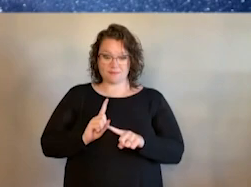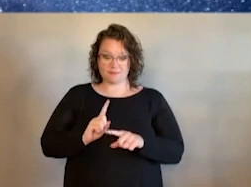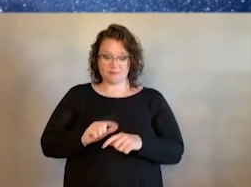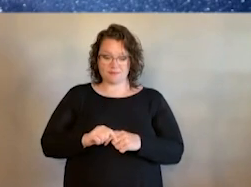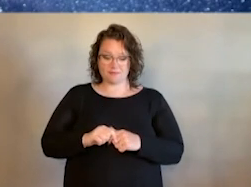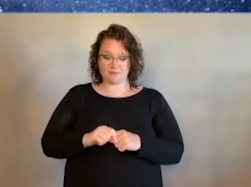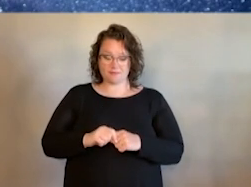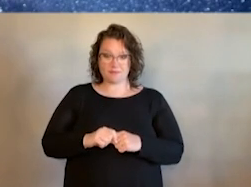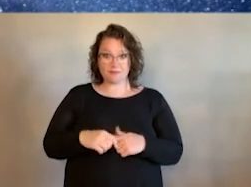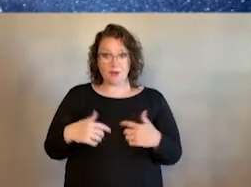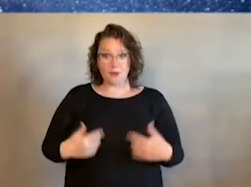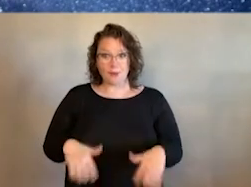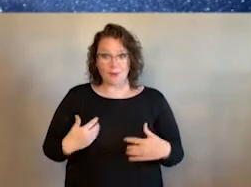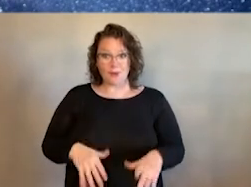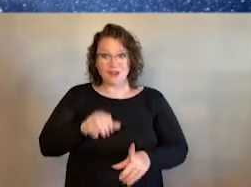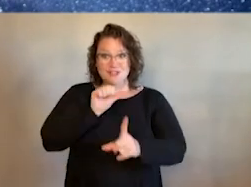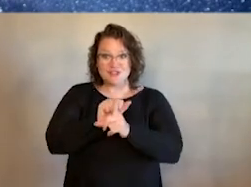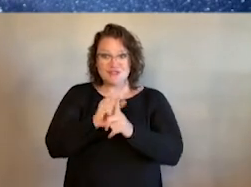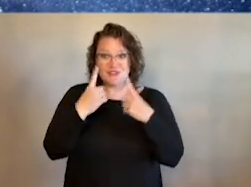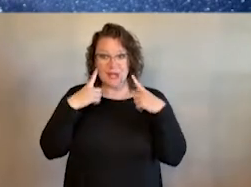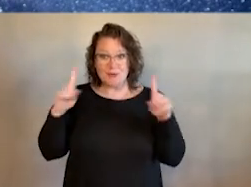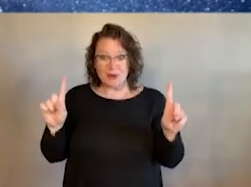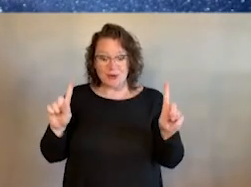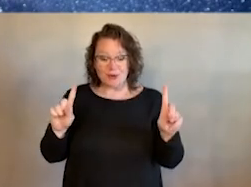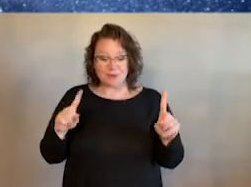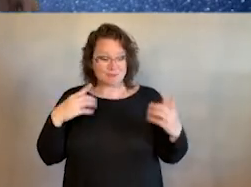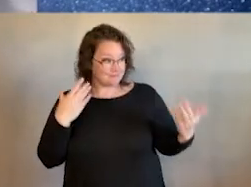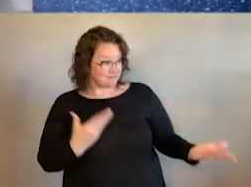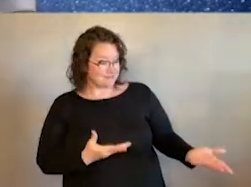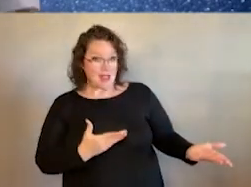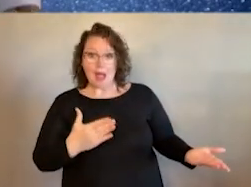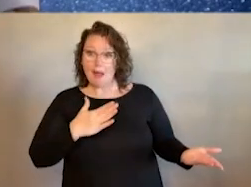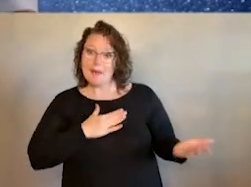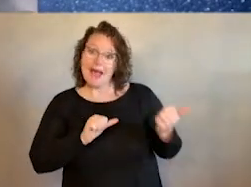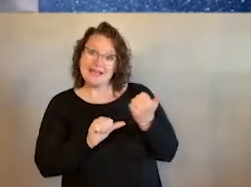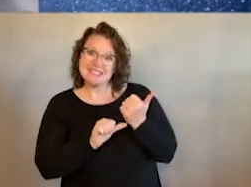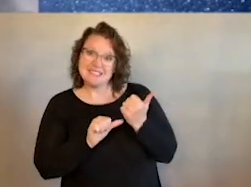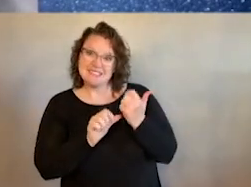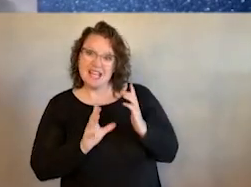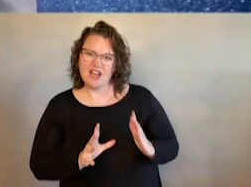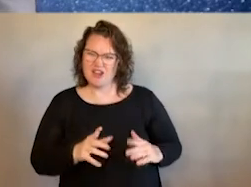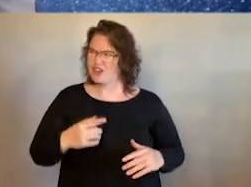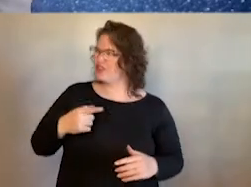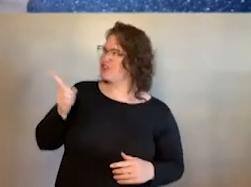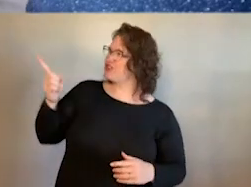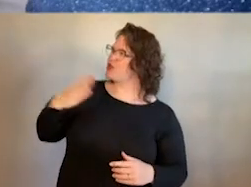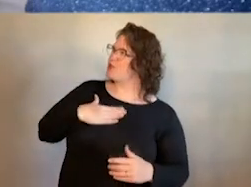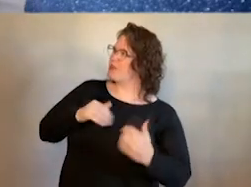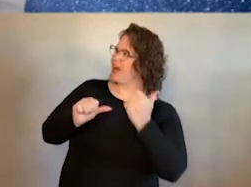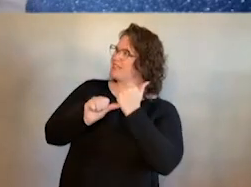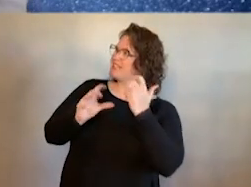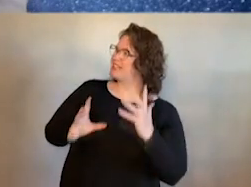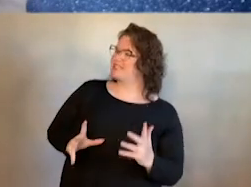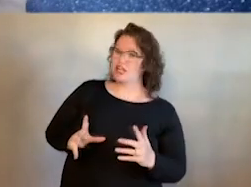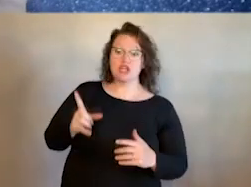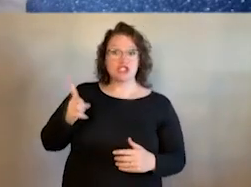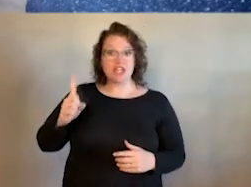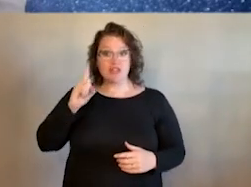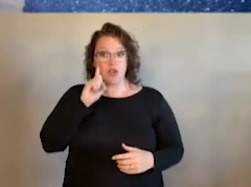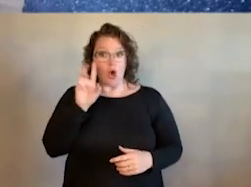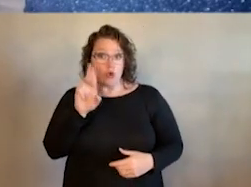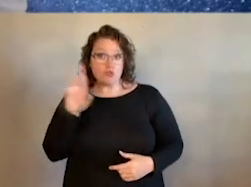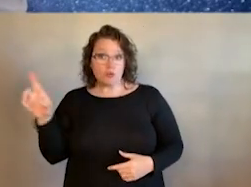here. Ha! The trick worked. See, my assistant You're my assistant. thought the taps were on her